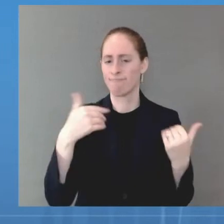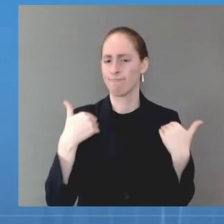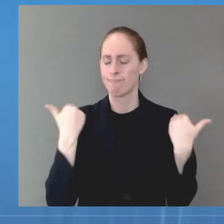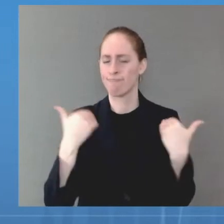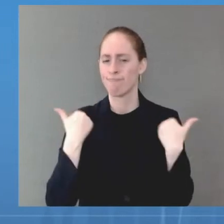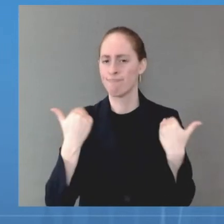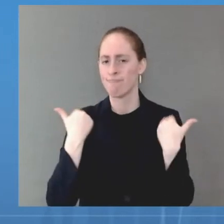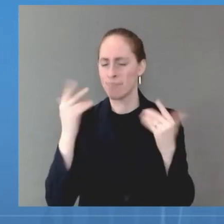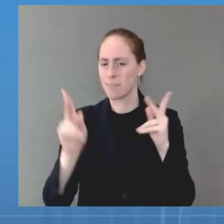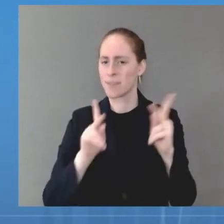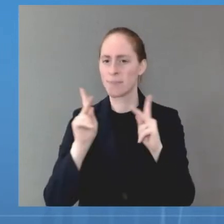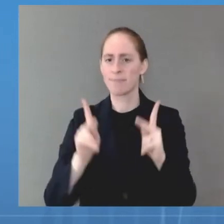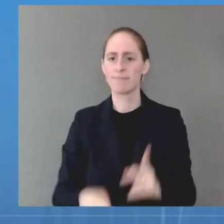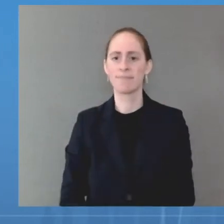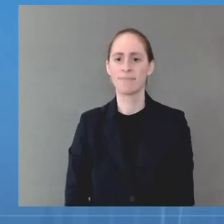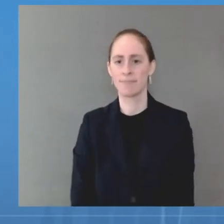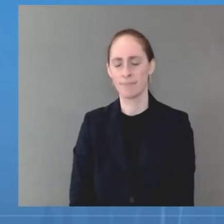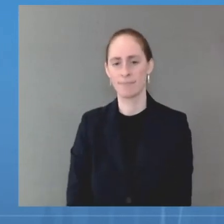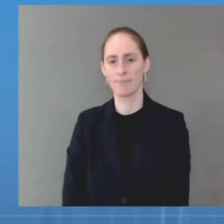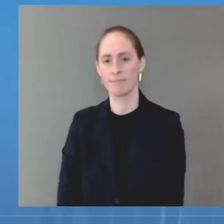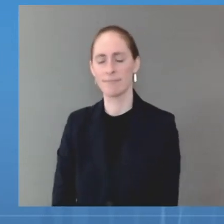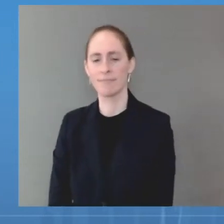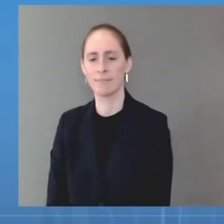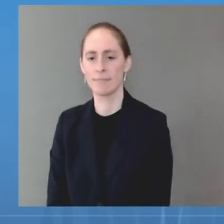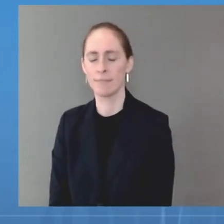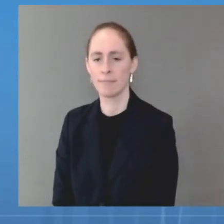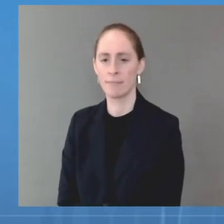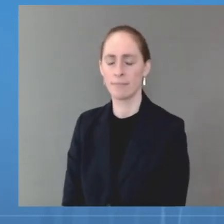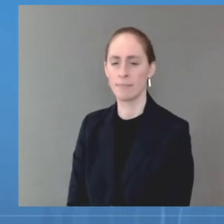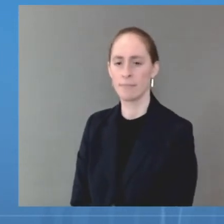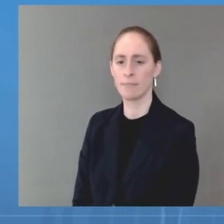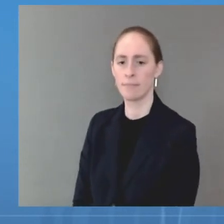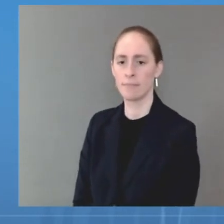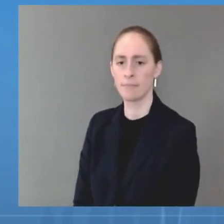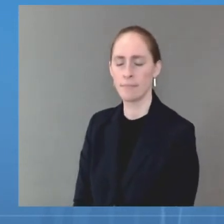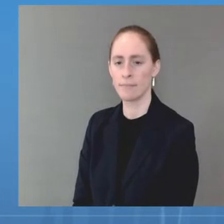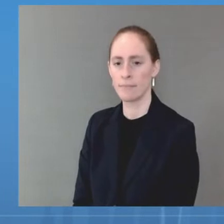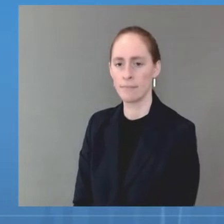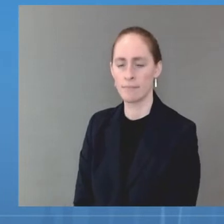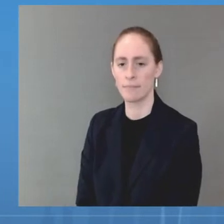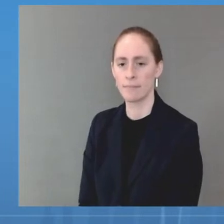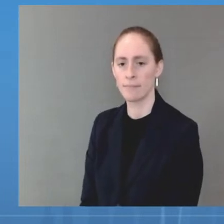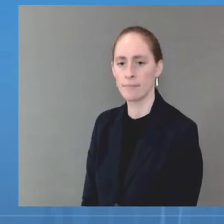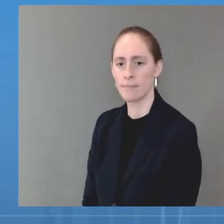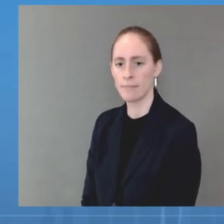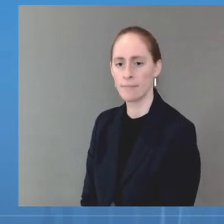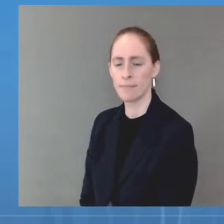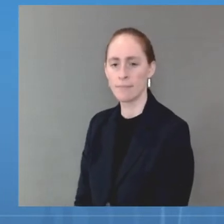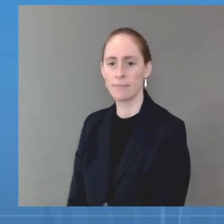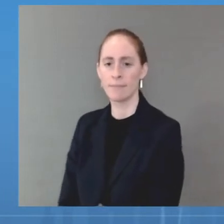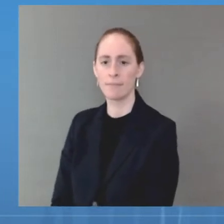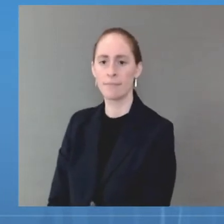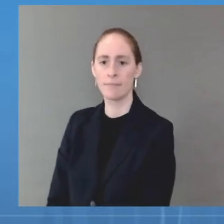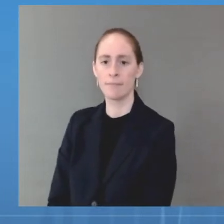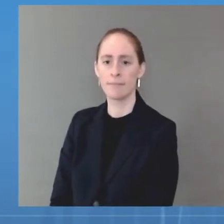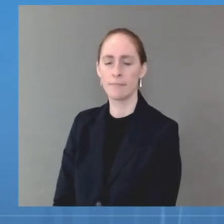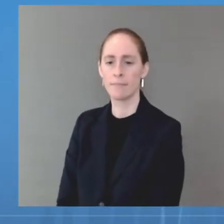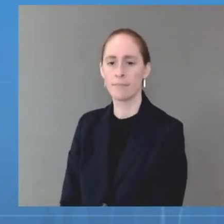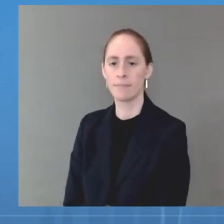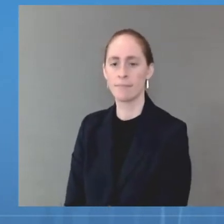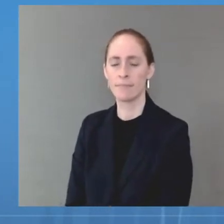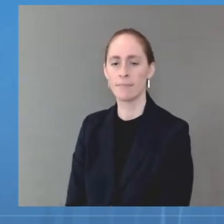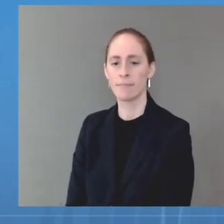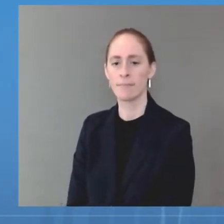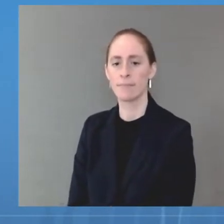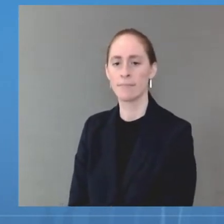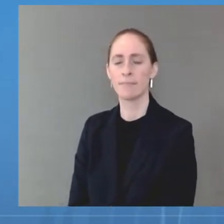be with everyone again. Let me start by reiterating what my colleagues have said, Dr. Walensky and Dr. Fauci. The initial science on Omicron